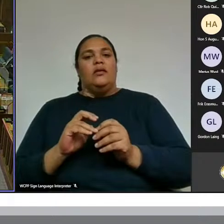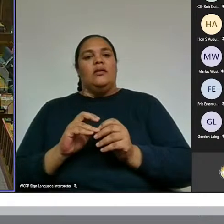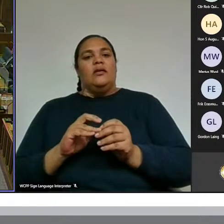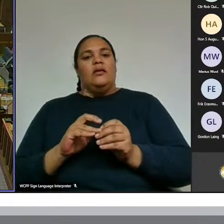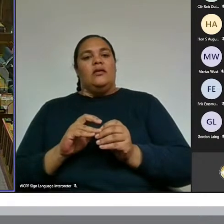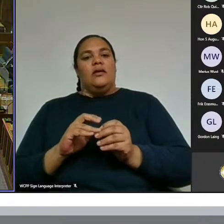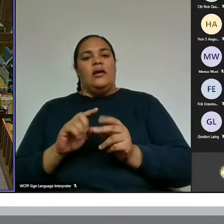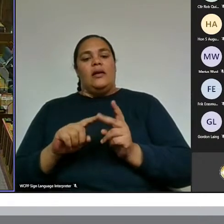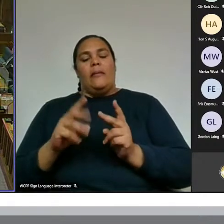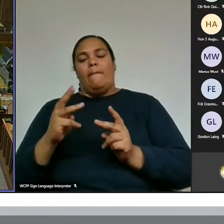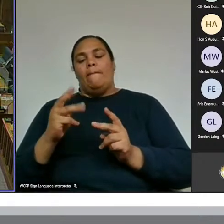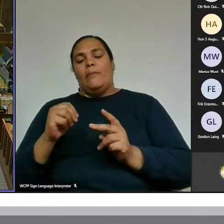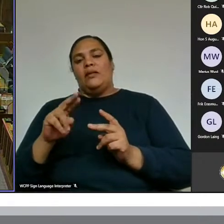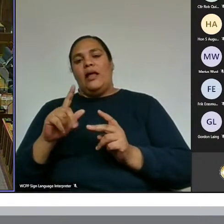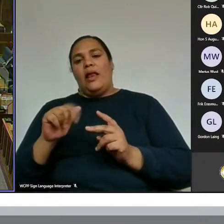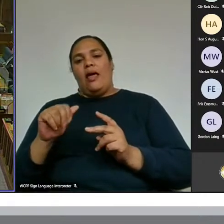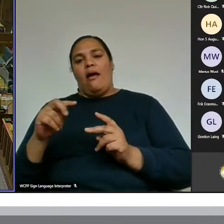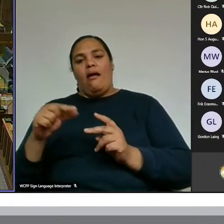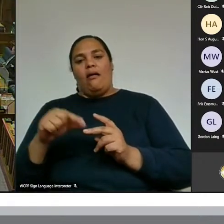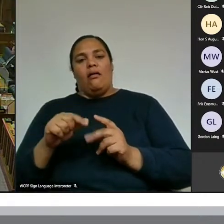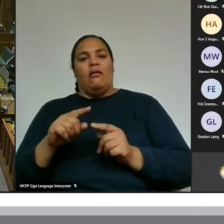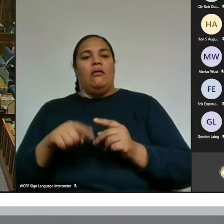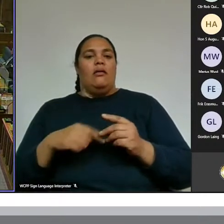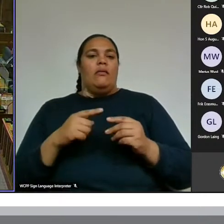To Mr. Lang, on the,